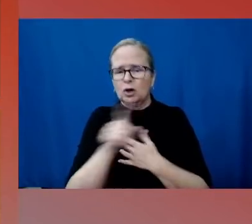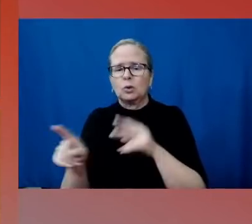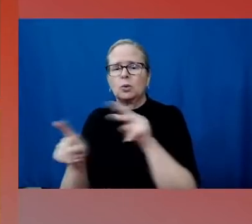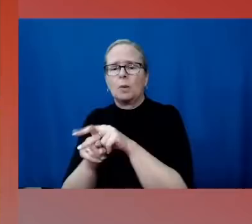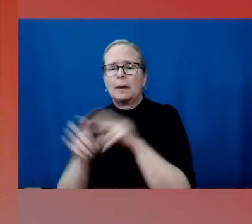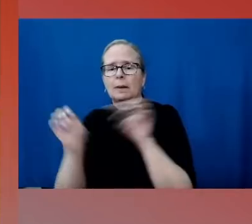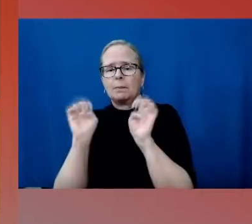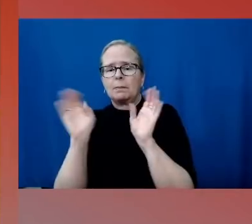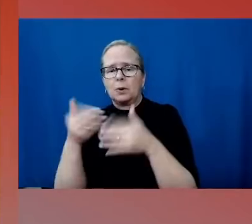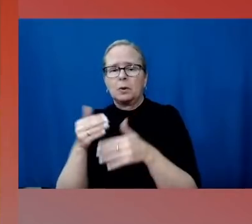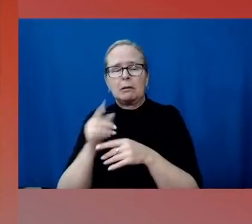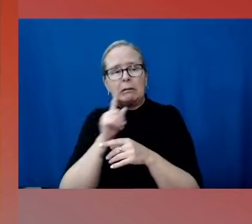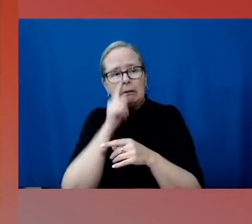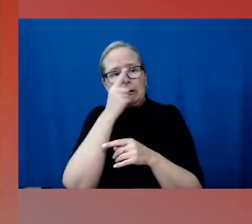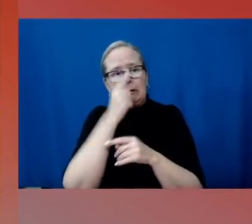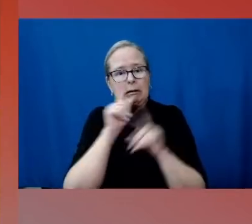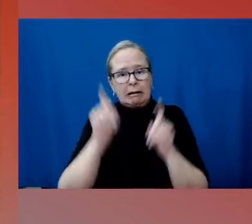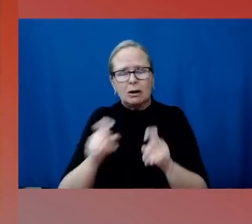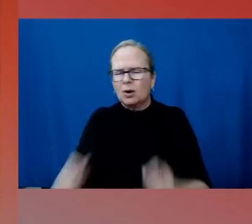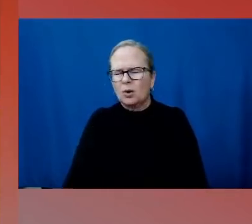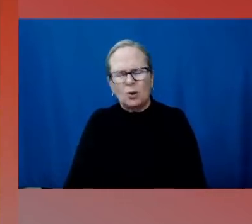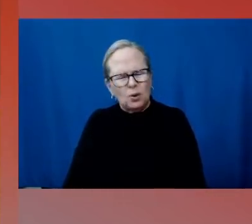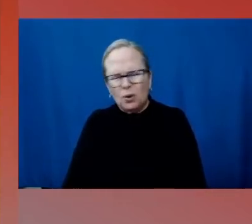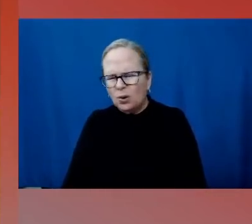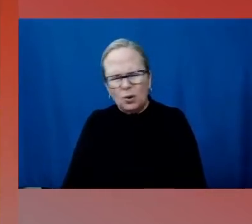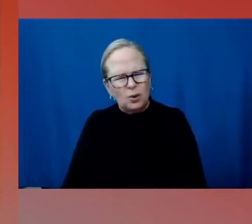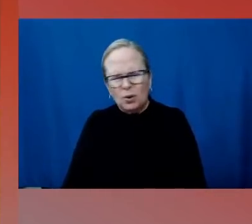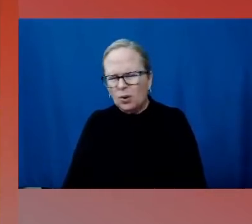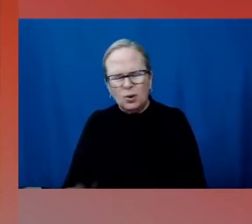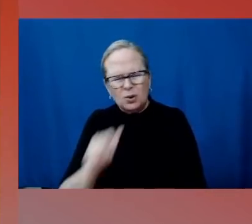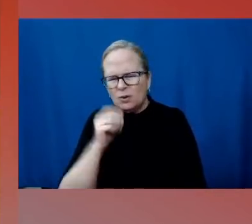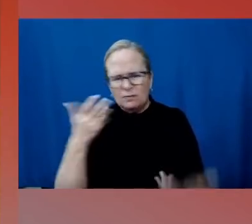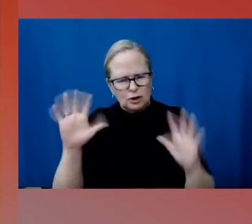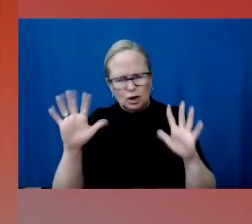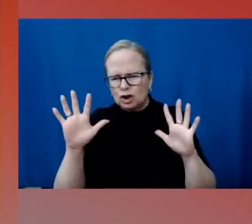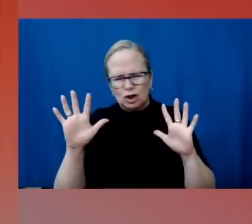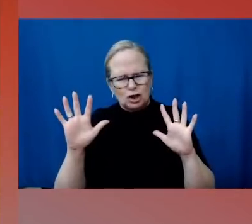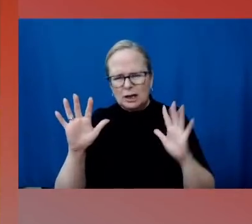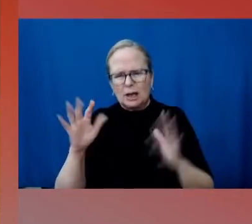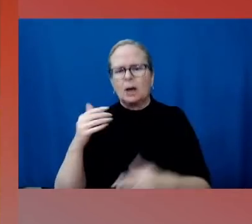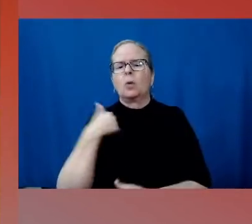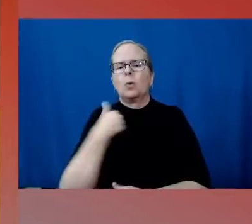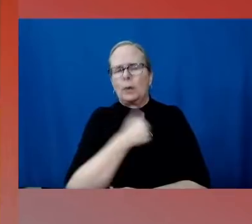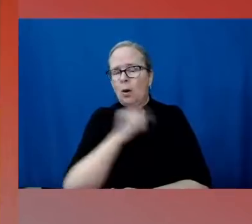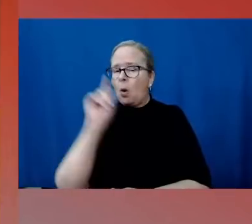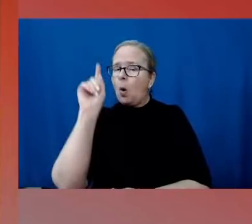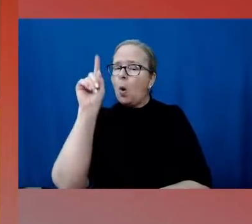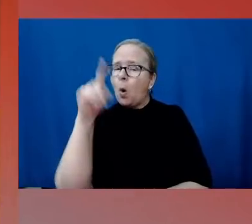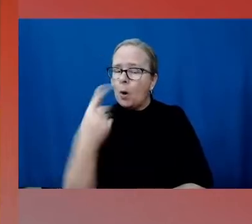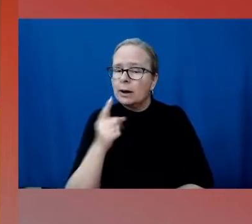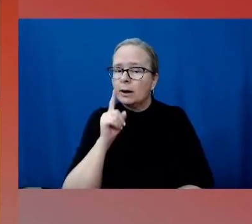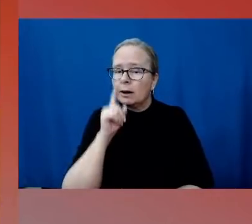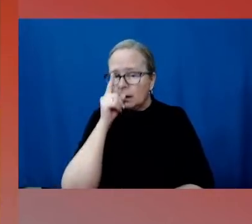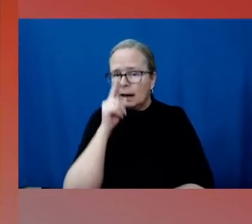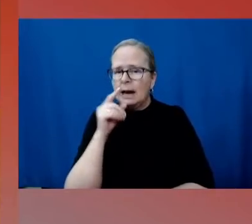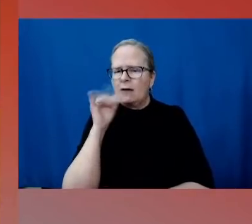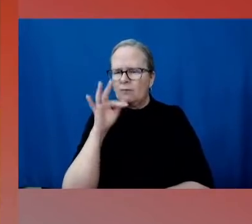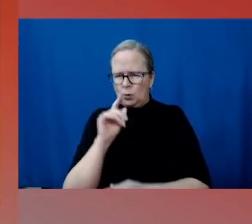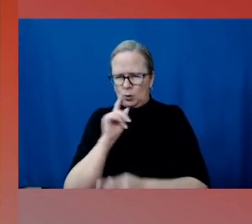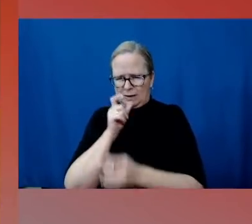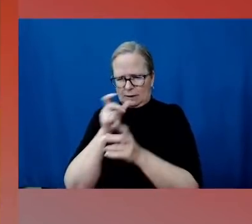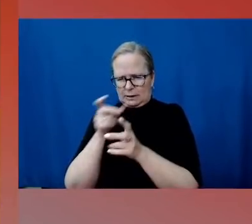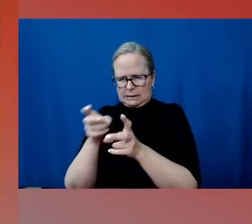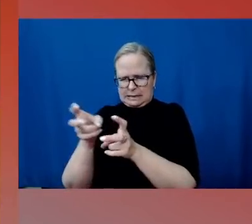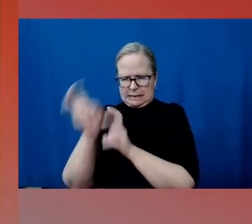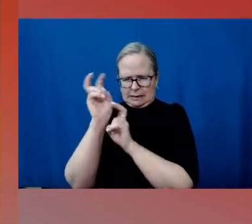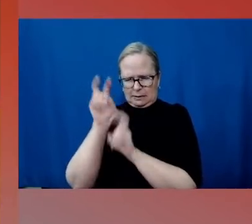get tested, because that's not an option anymore. So we're just testing the really sick people. So I just want to save people